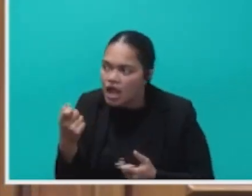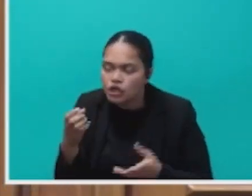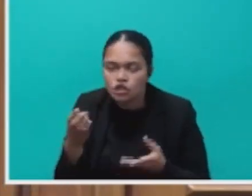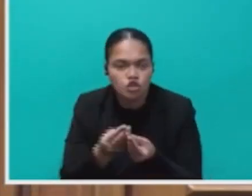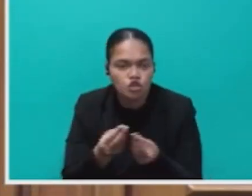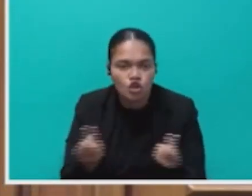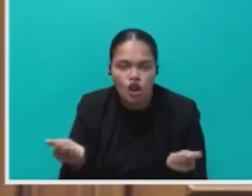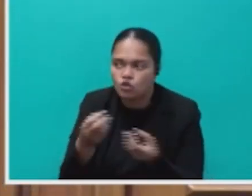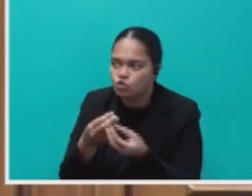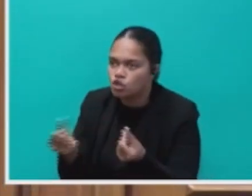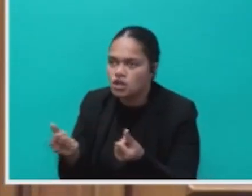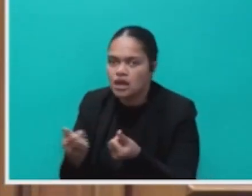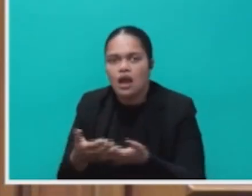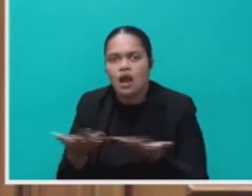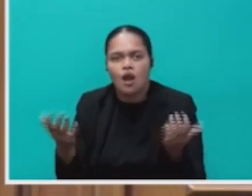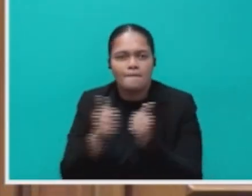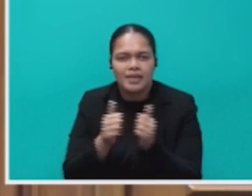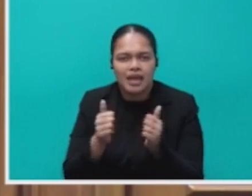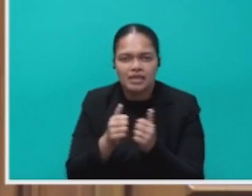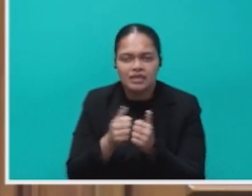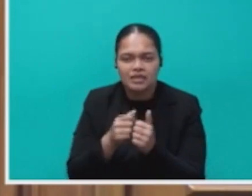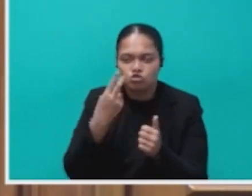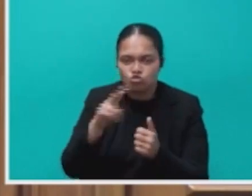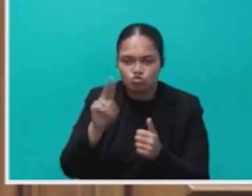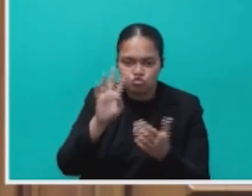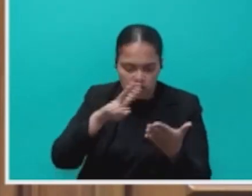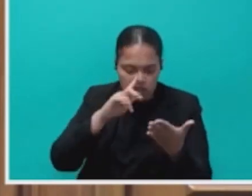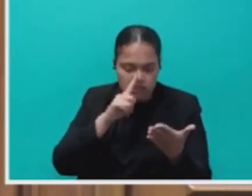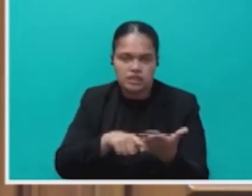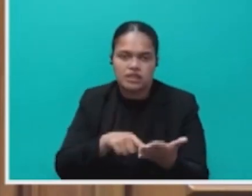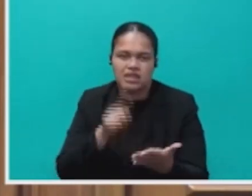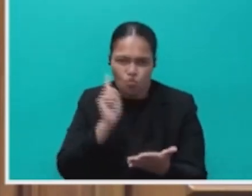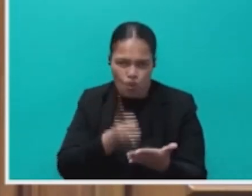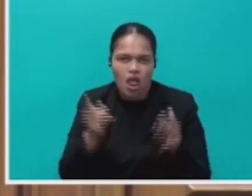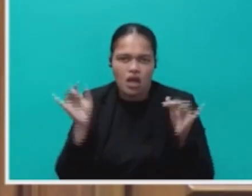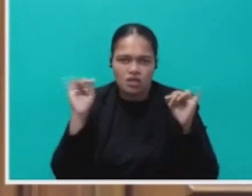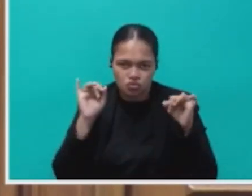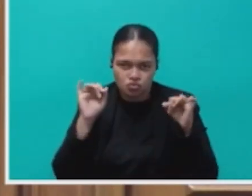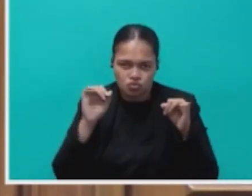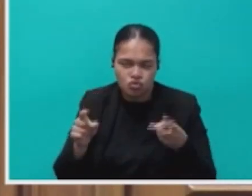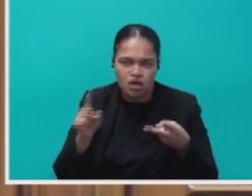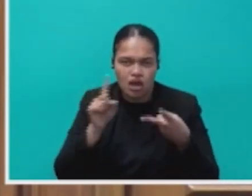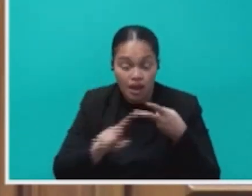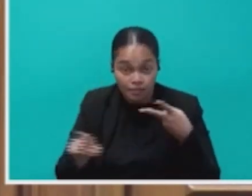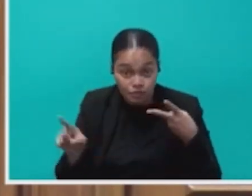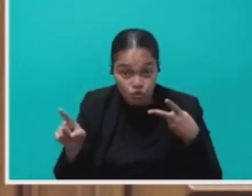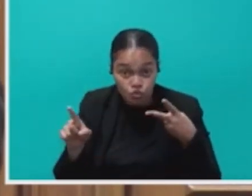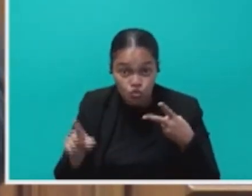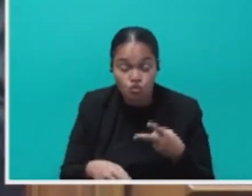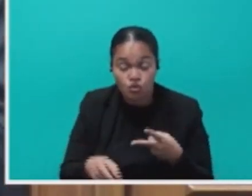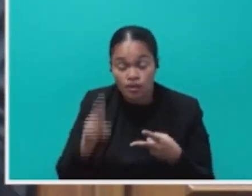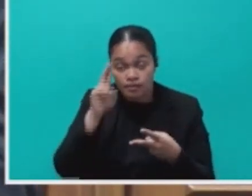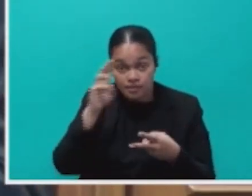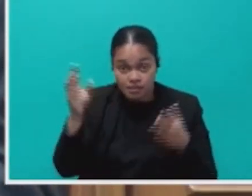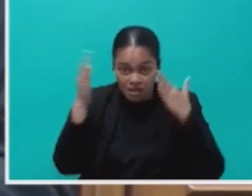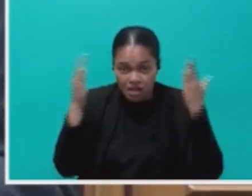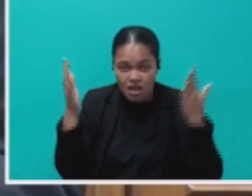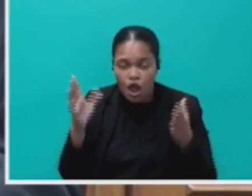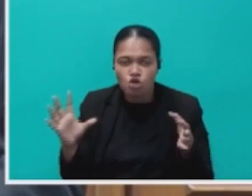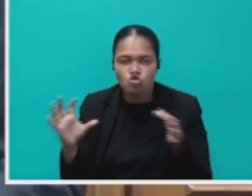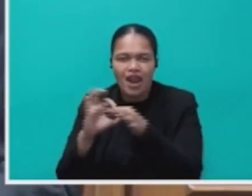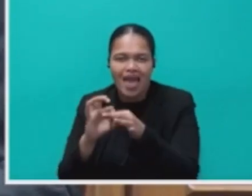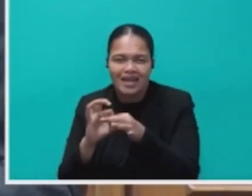can come in many phases to address this particular issue. Number two, Mr. Speaker, the